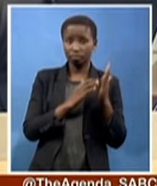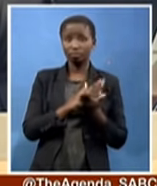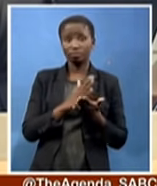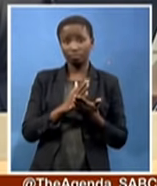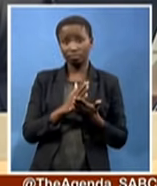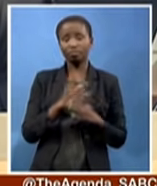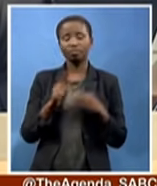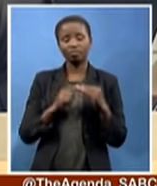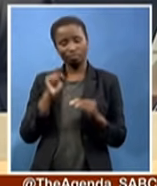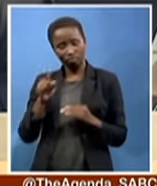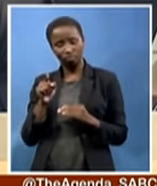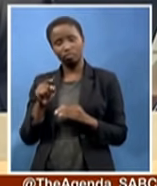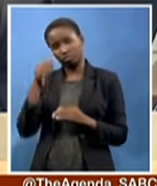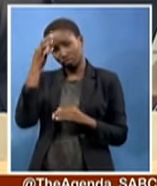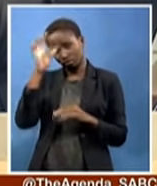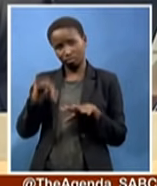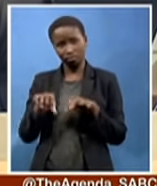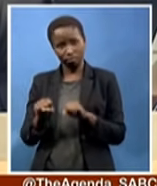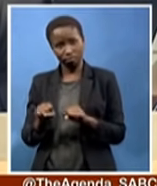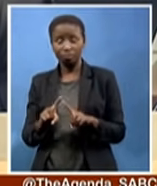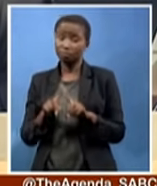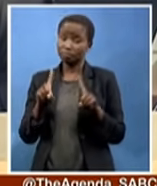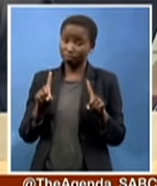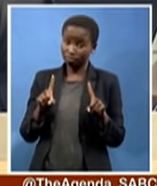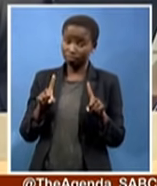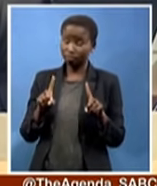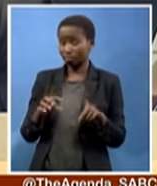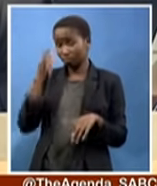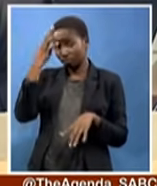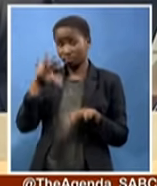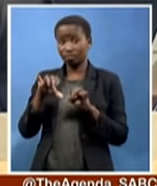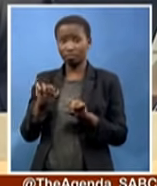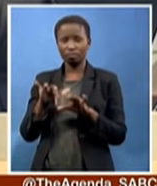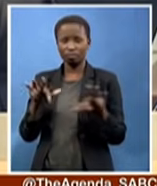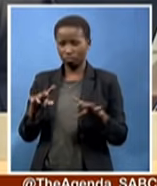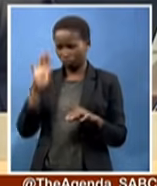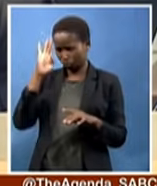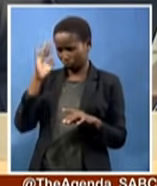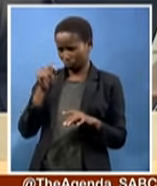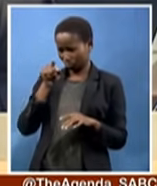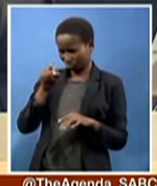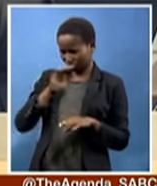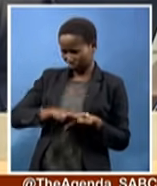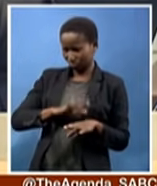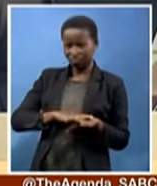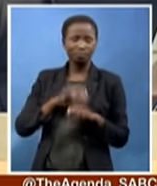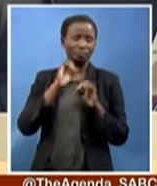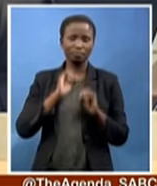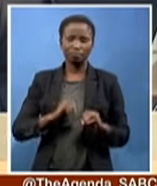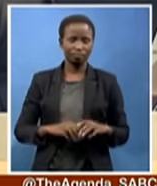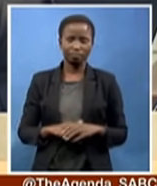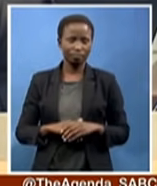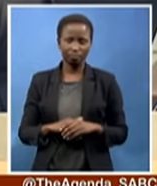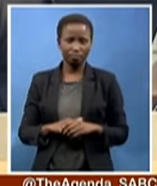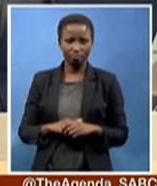necessarily recognized or described as such at the time. And even as the term gained